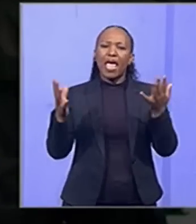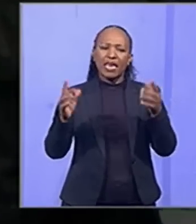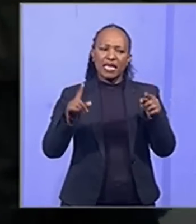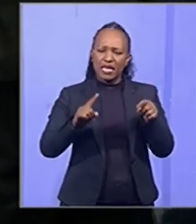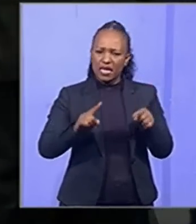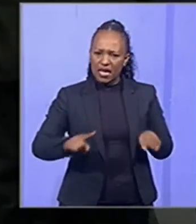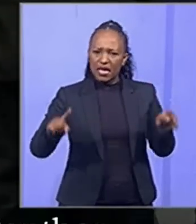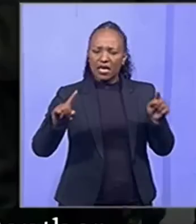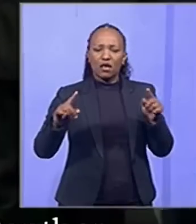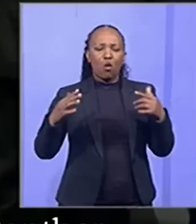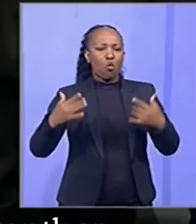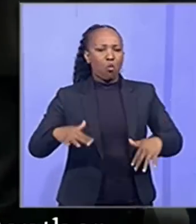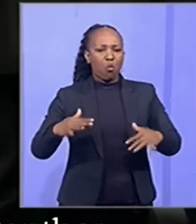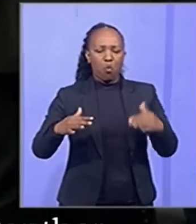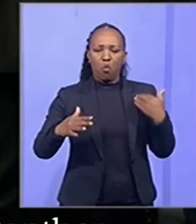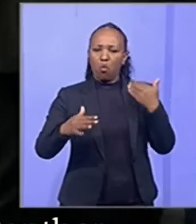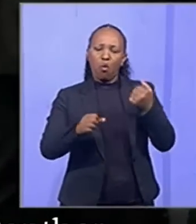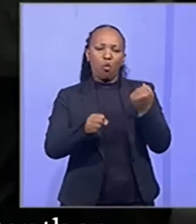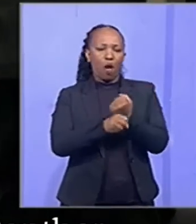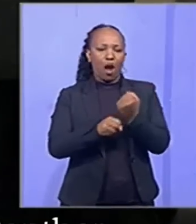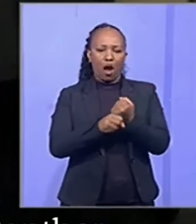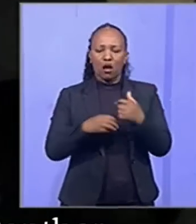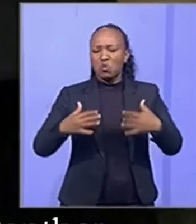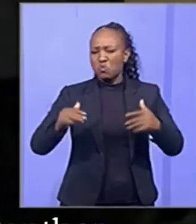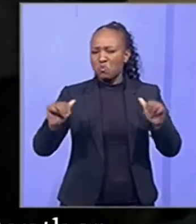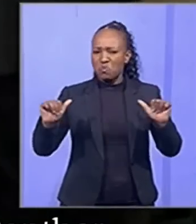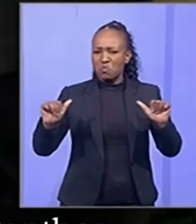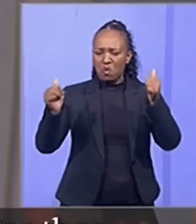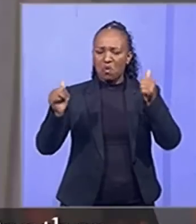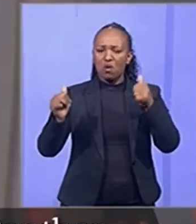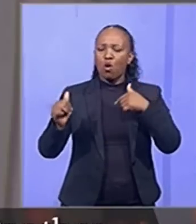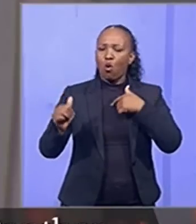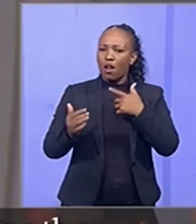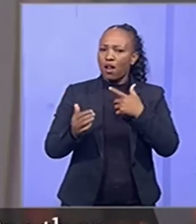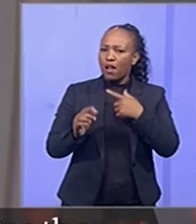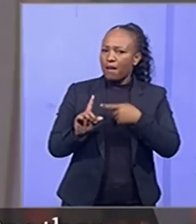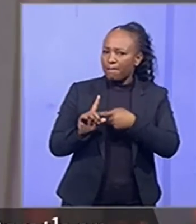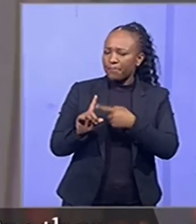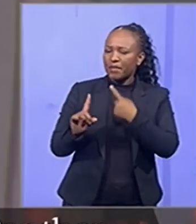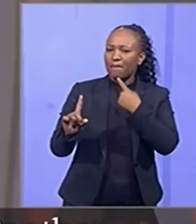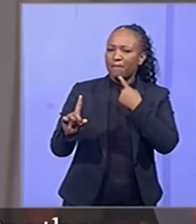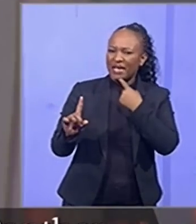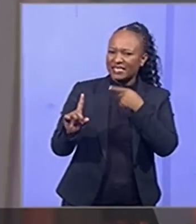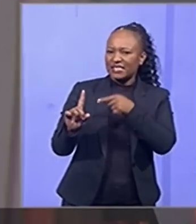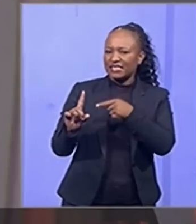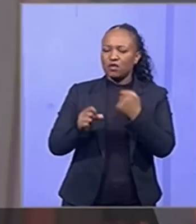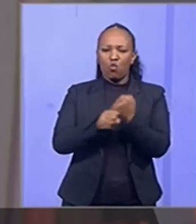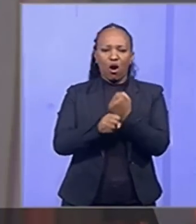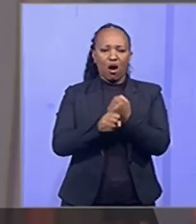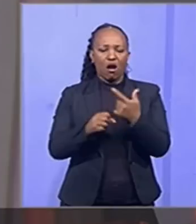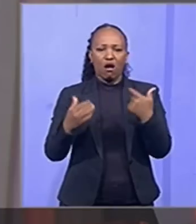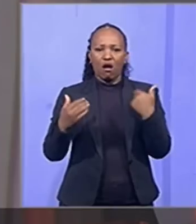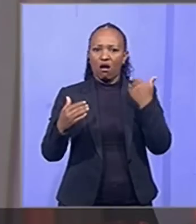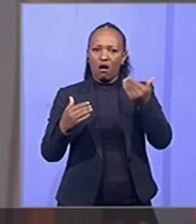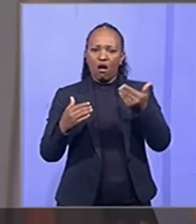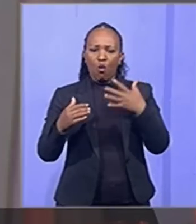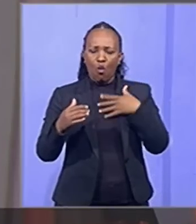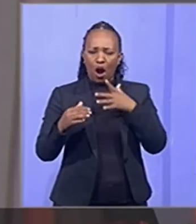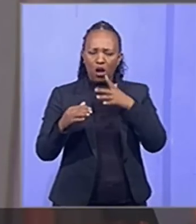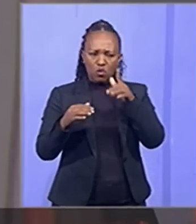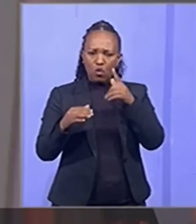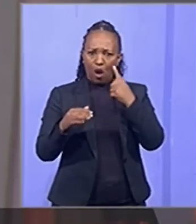e phadima. We will miss your natural regal sense of confidence. We will miss your scrutinizing eye for